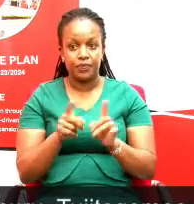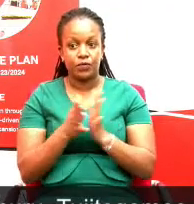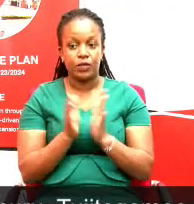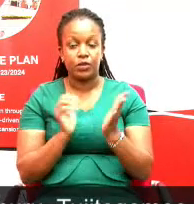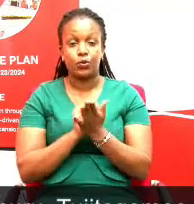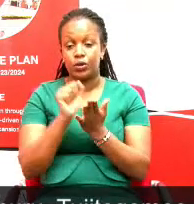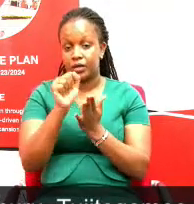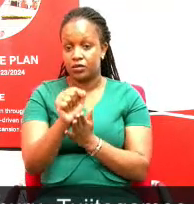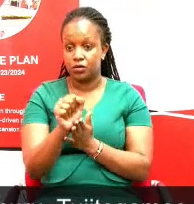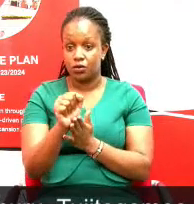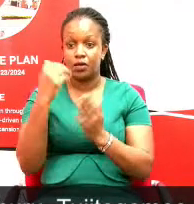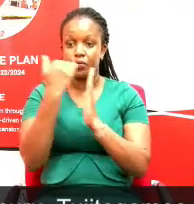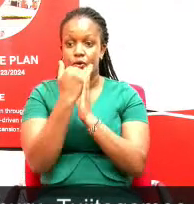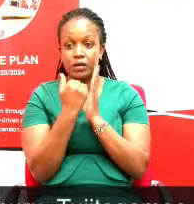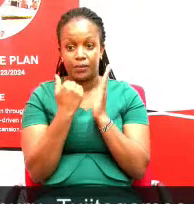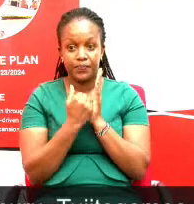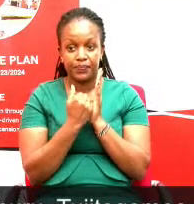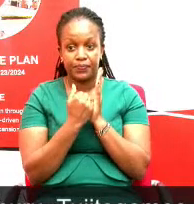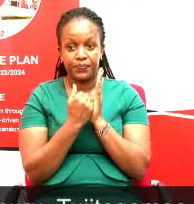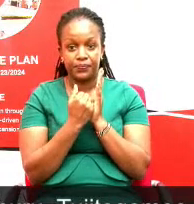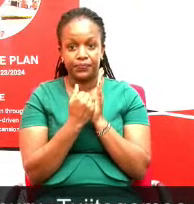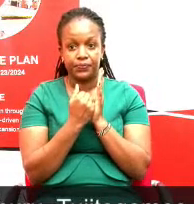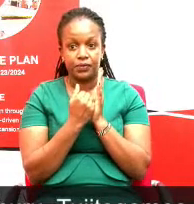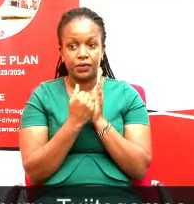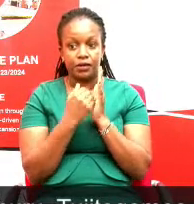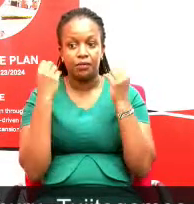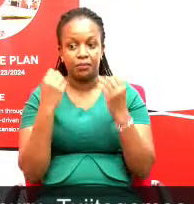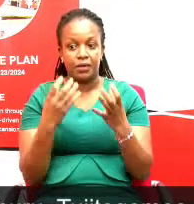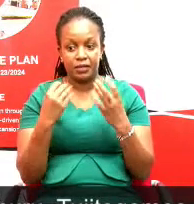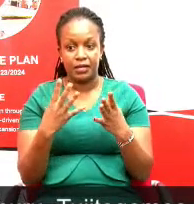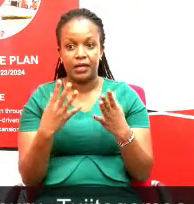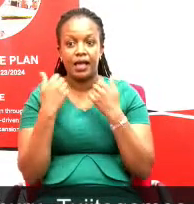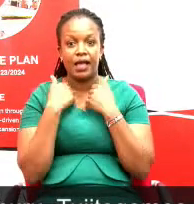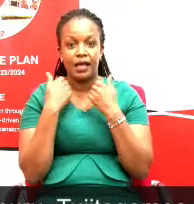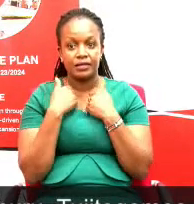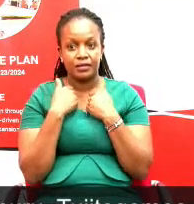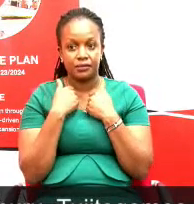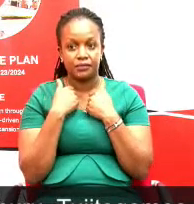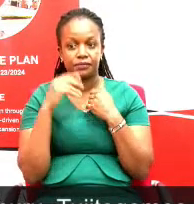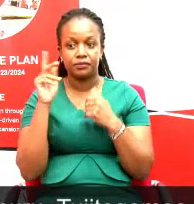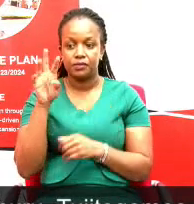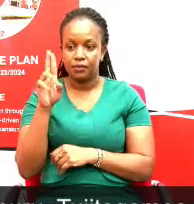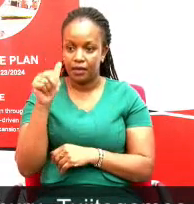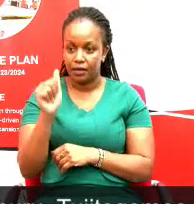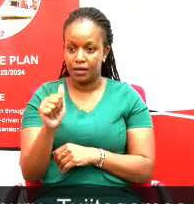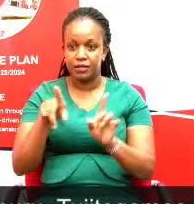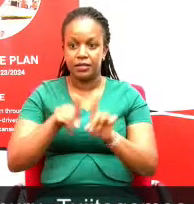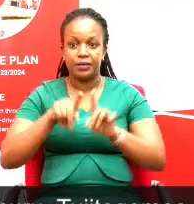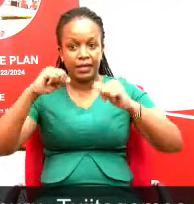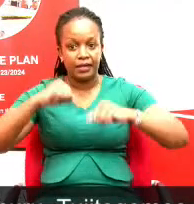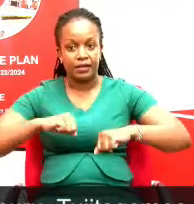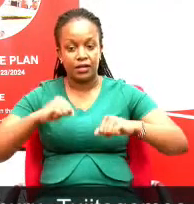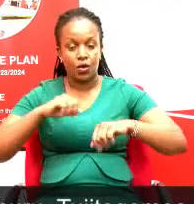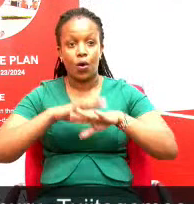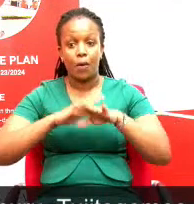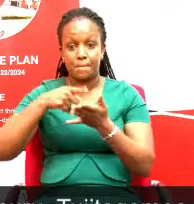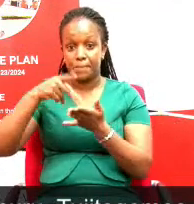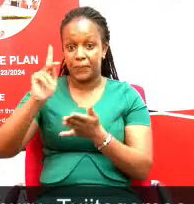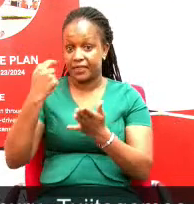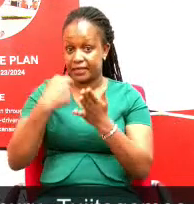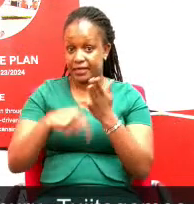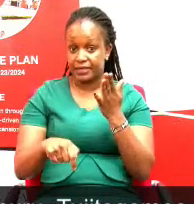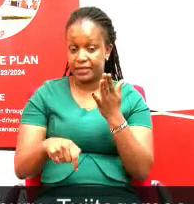tax disclosure program, many taxpayers are now able to engage KRA and agree on modalities of paying their tax